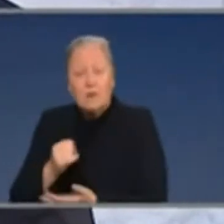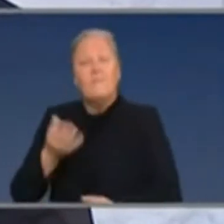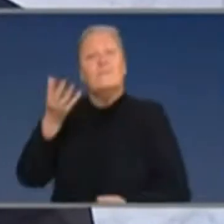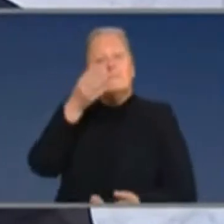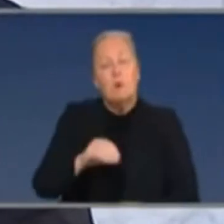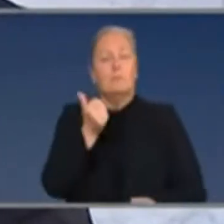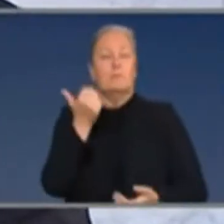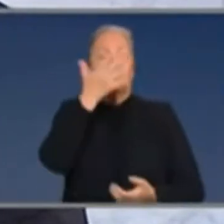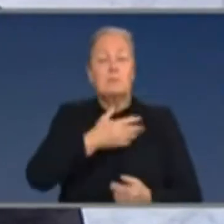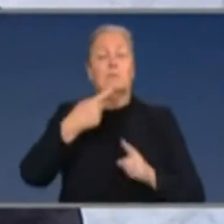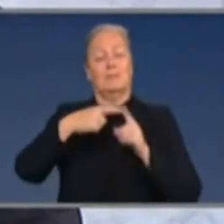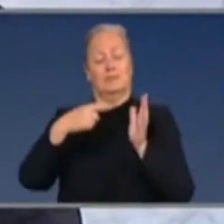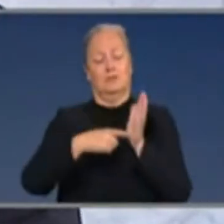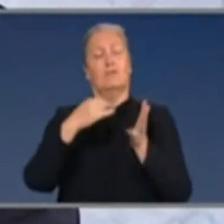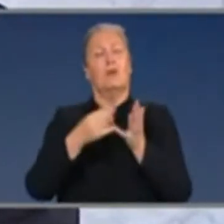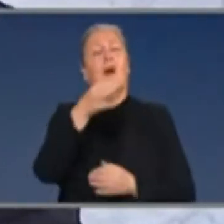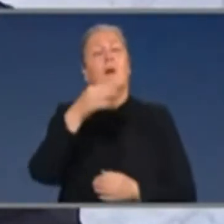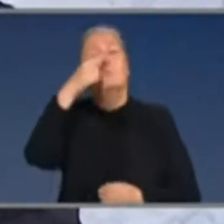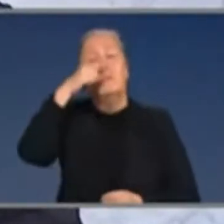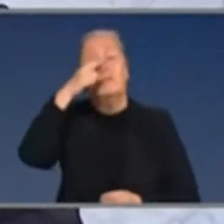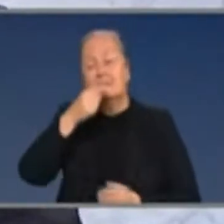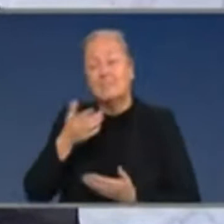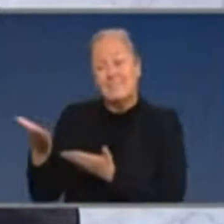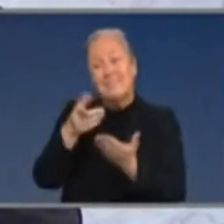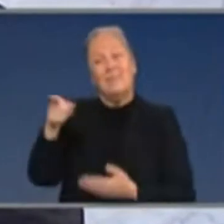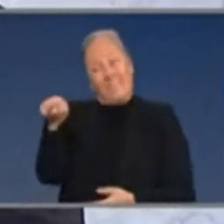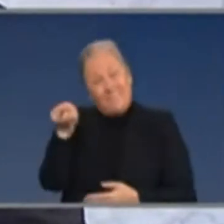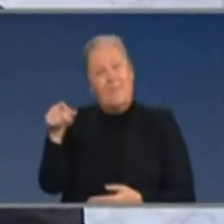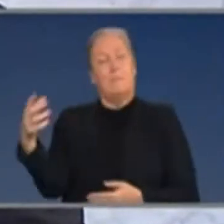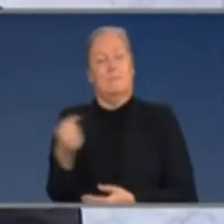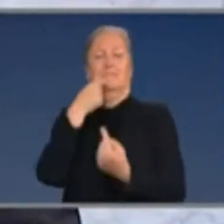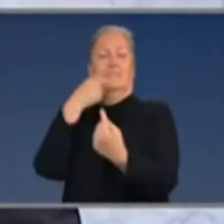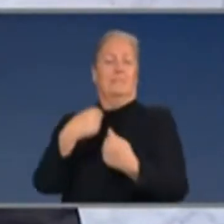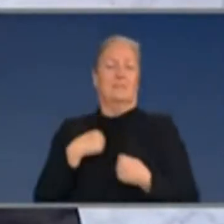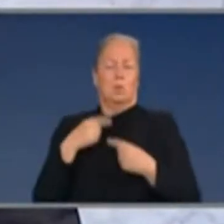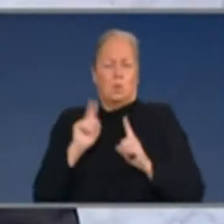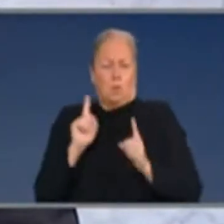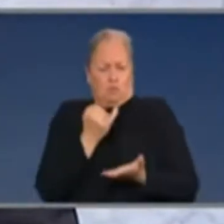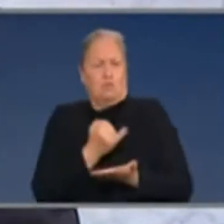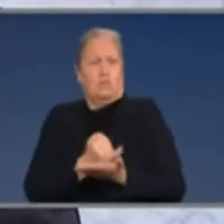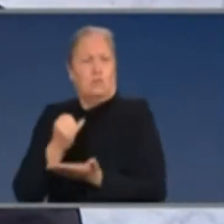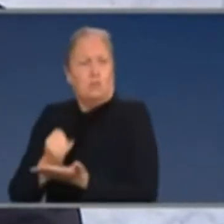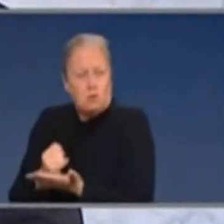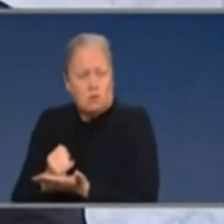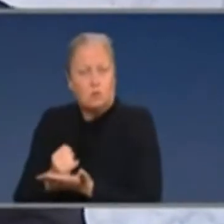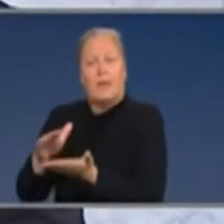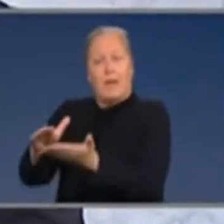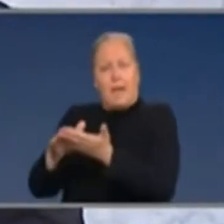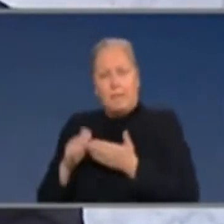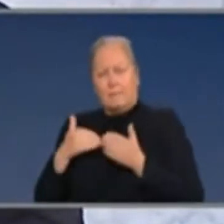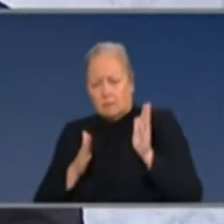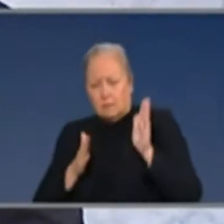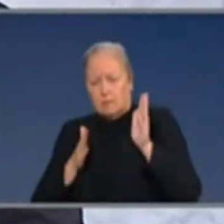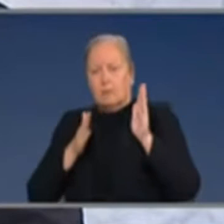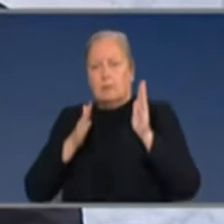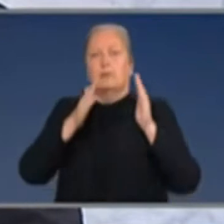Aboriginal and Torres Strait Islander people. They needed to tell us what the gap was that needed to be closed. And that's what